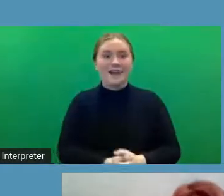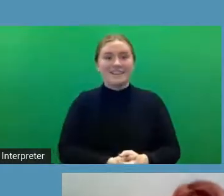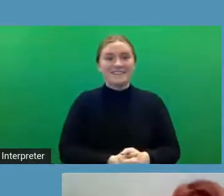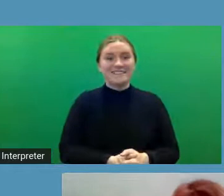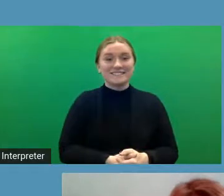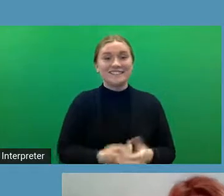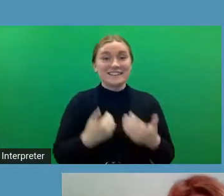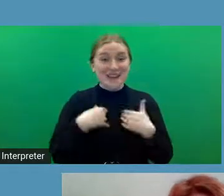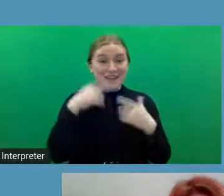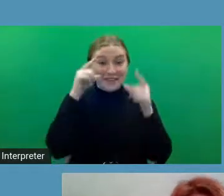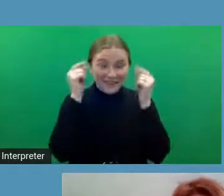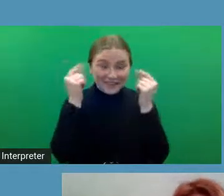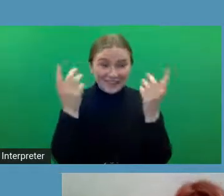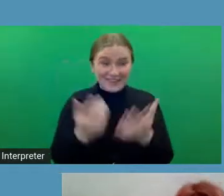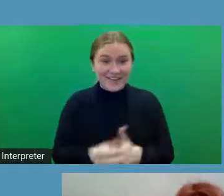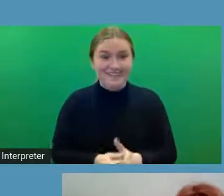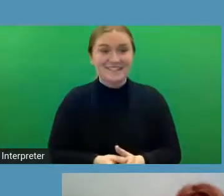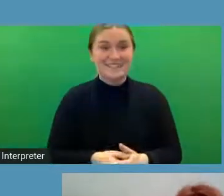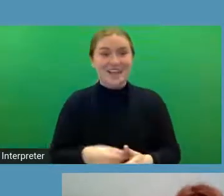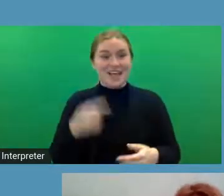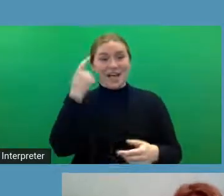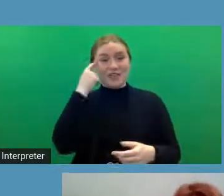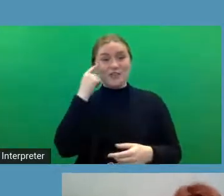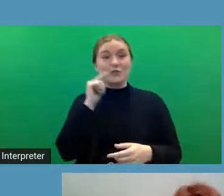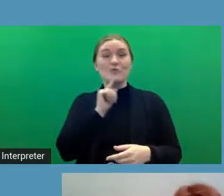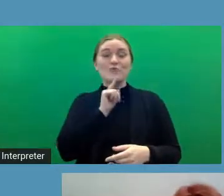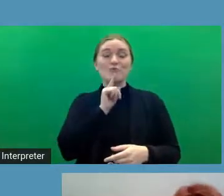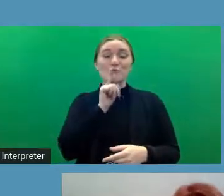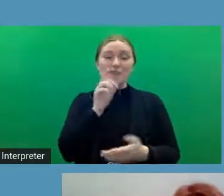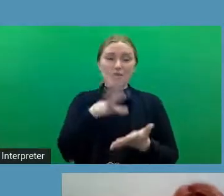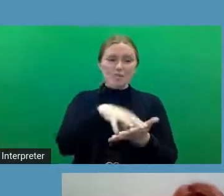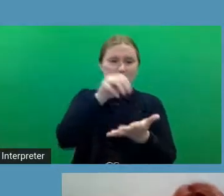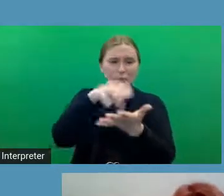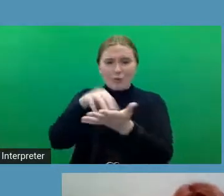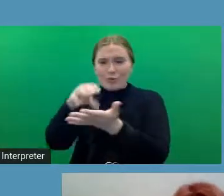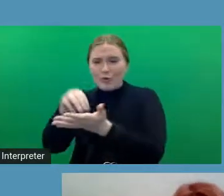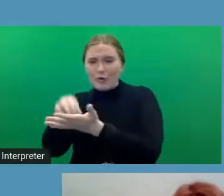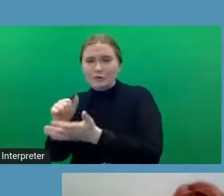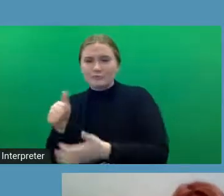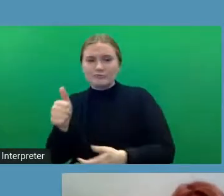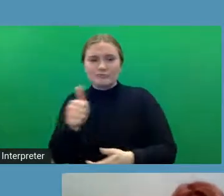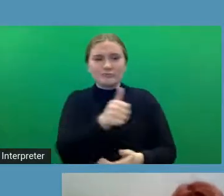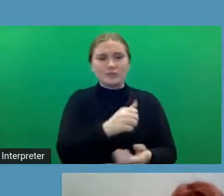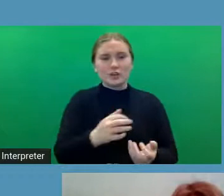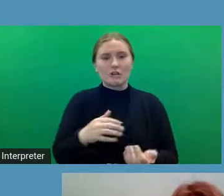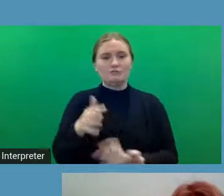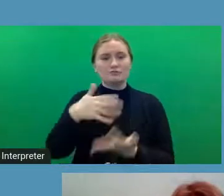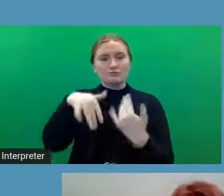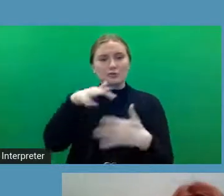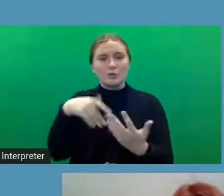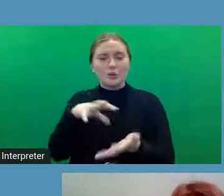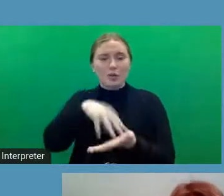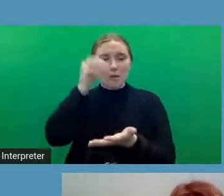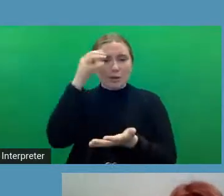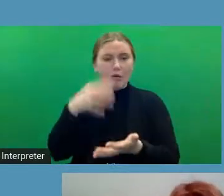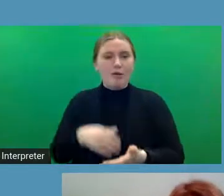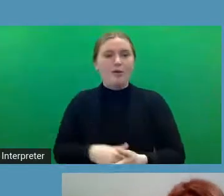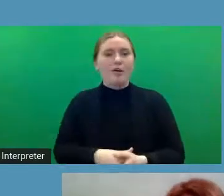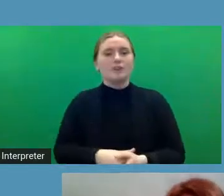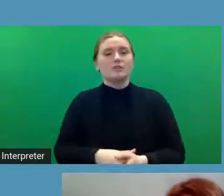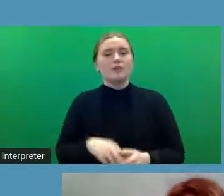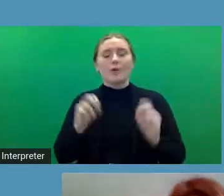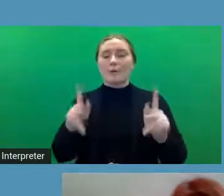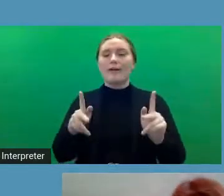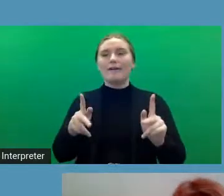glasses. I think we can really all learn from each other and this type of interaction, absolutely. You know, in these spaces to say,